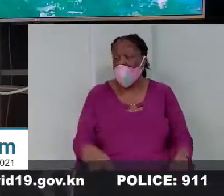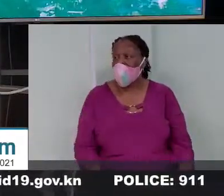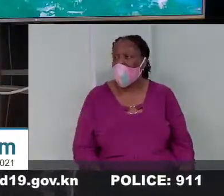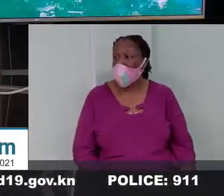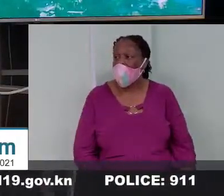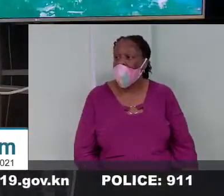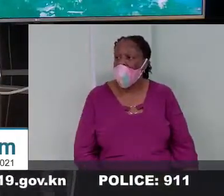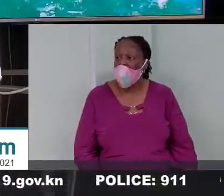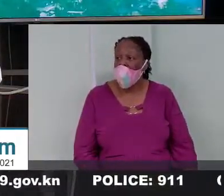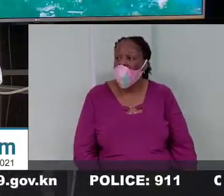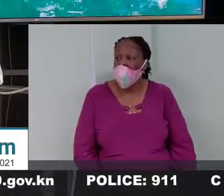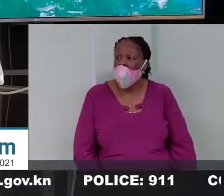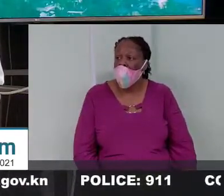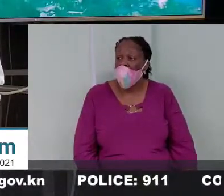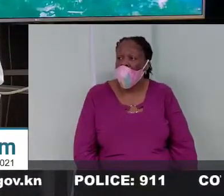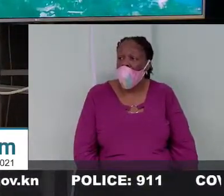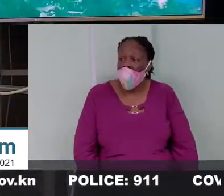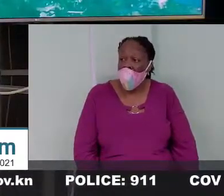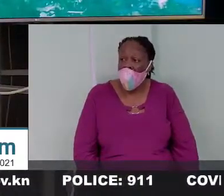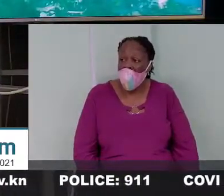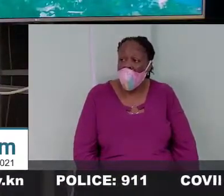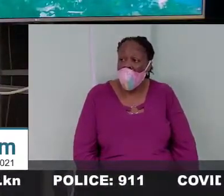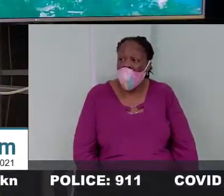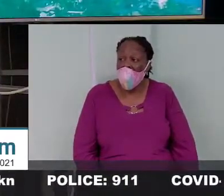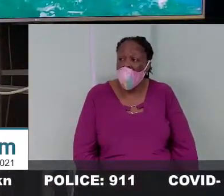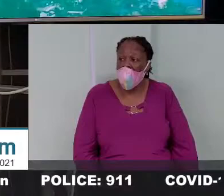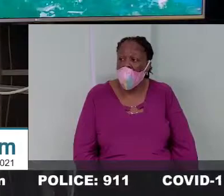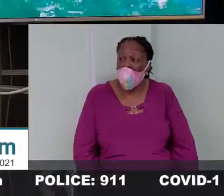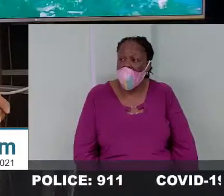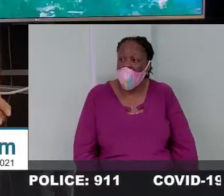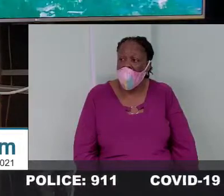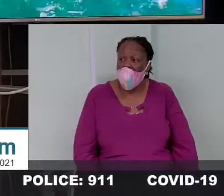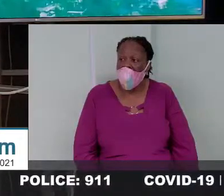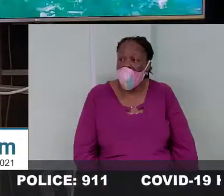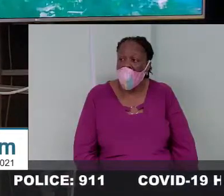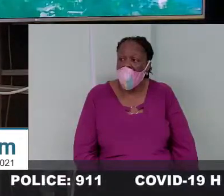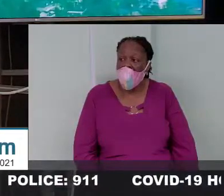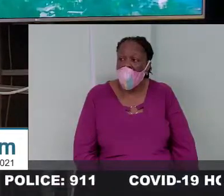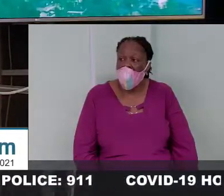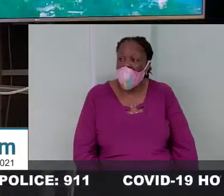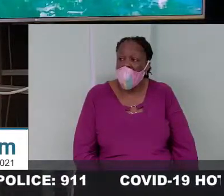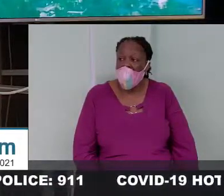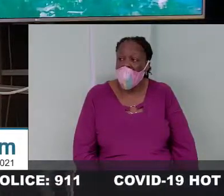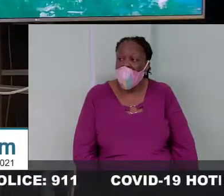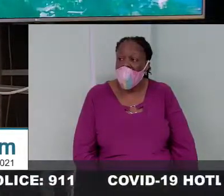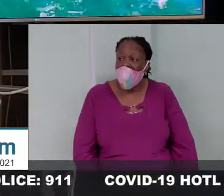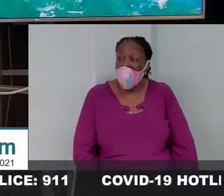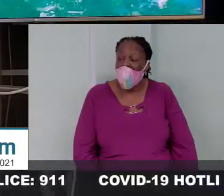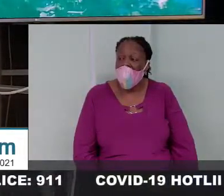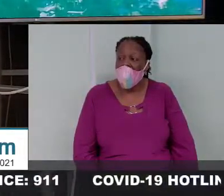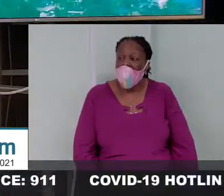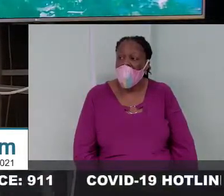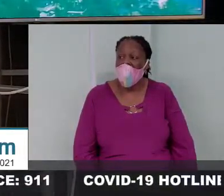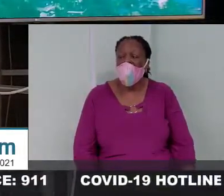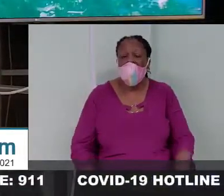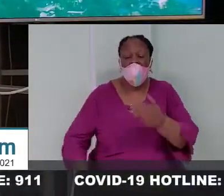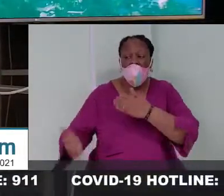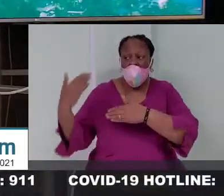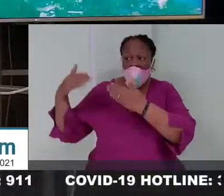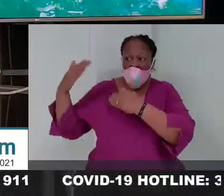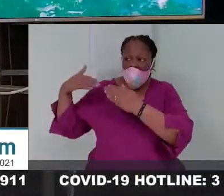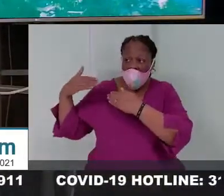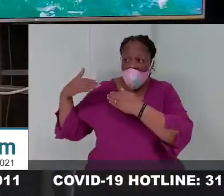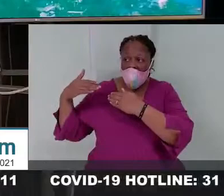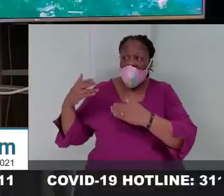Dr. Wilkinson, I like when you tag me and we come here and educate. Also, in the past, you have seen